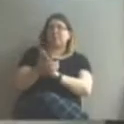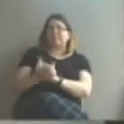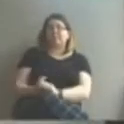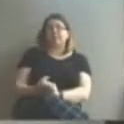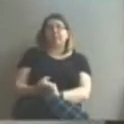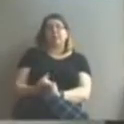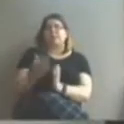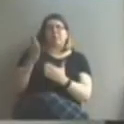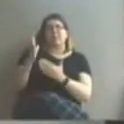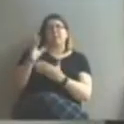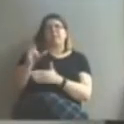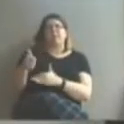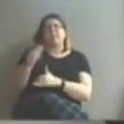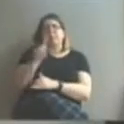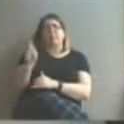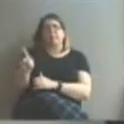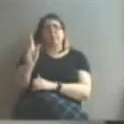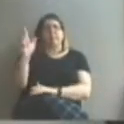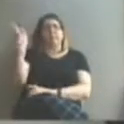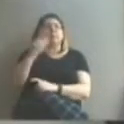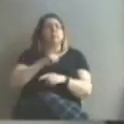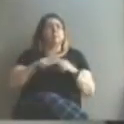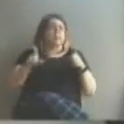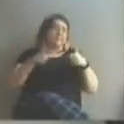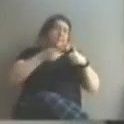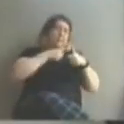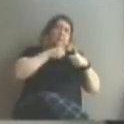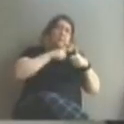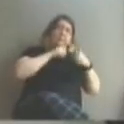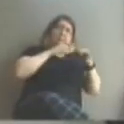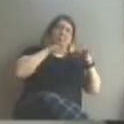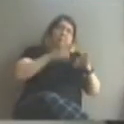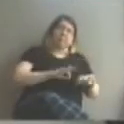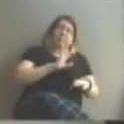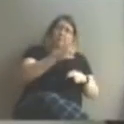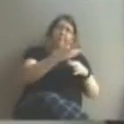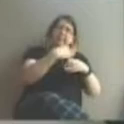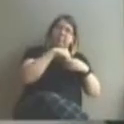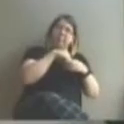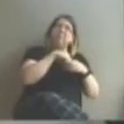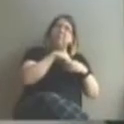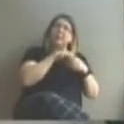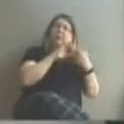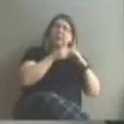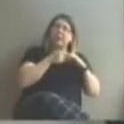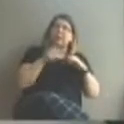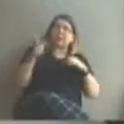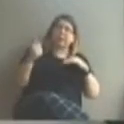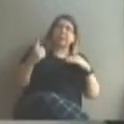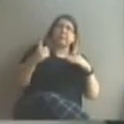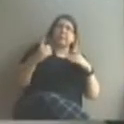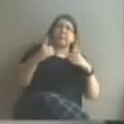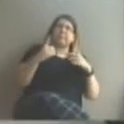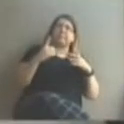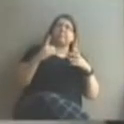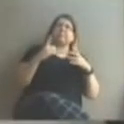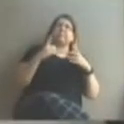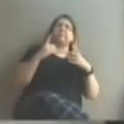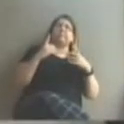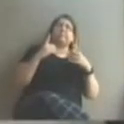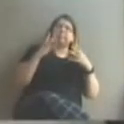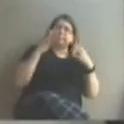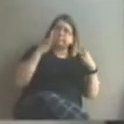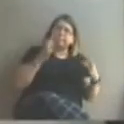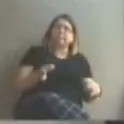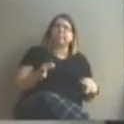I might have another question, but that's my first piece, was to talk about your involvement. how you came to these recommended